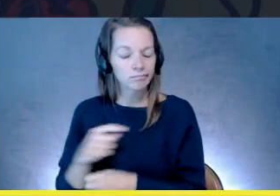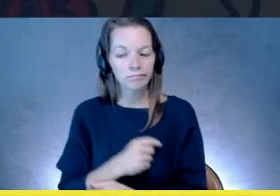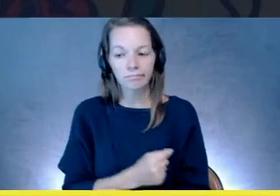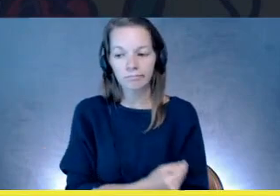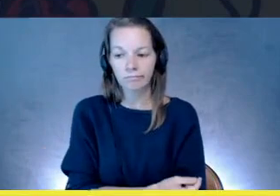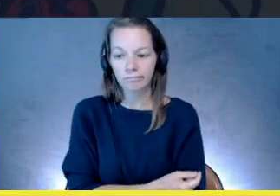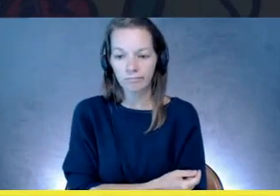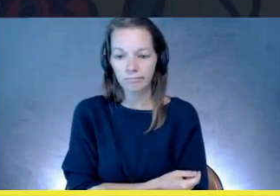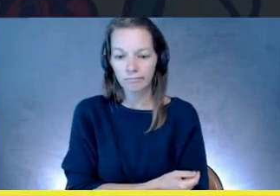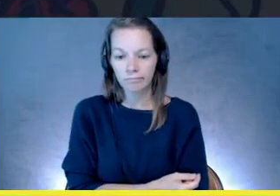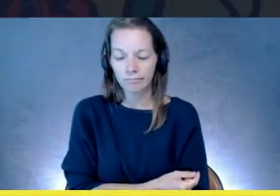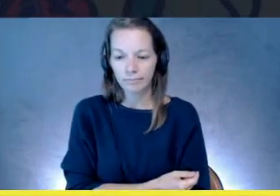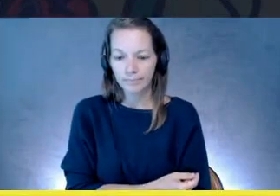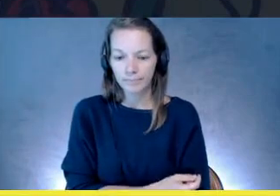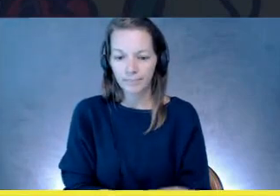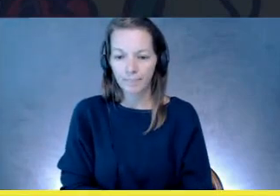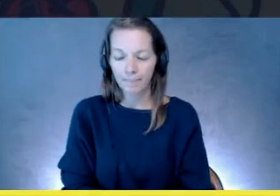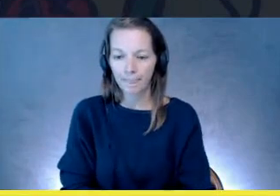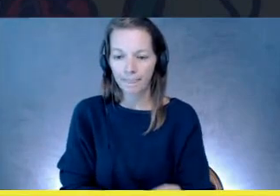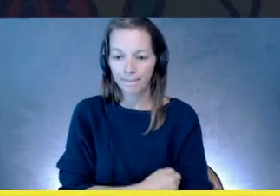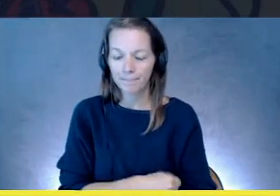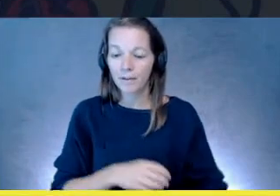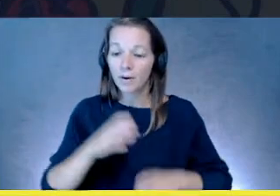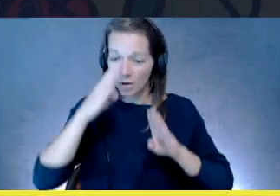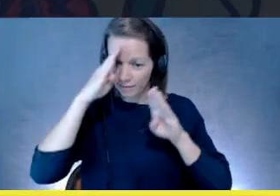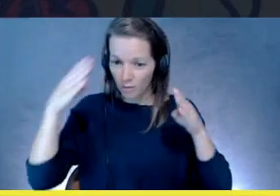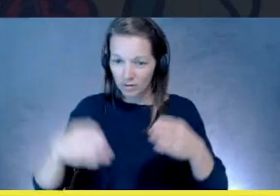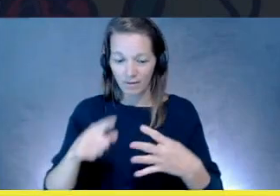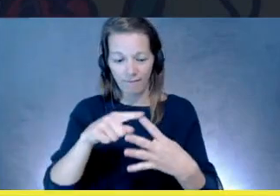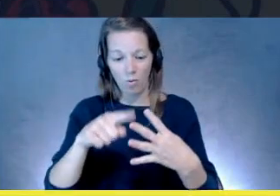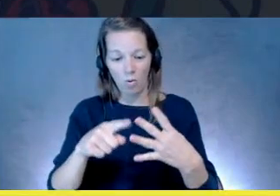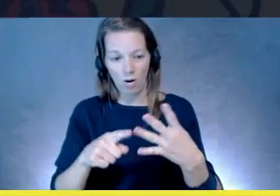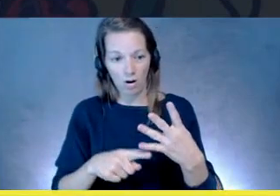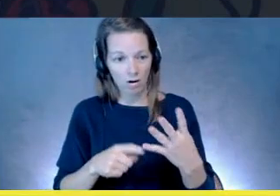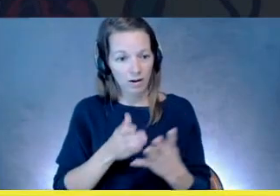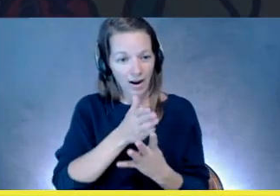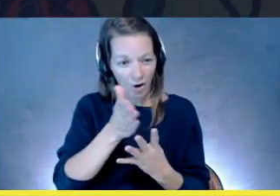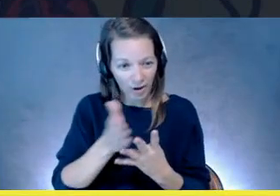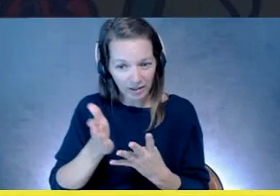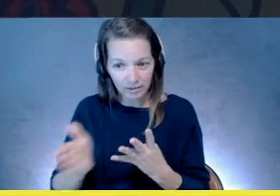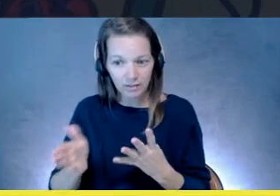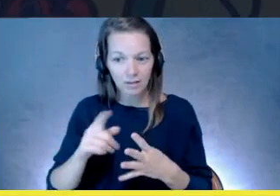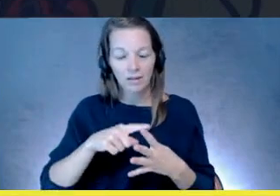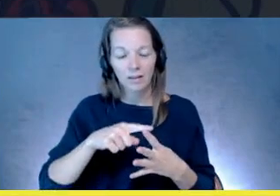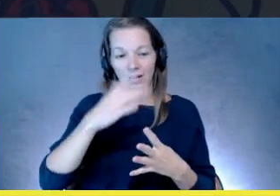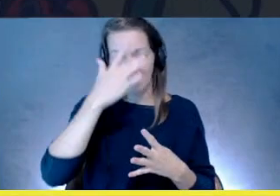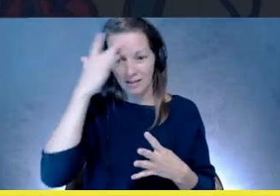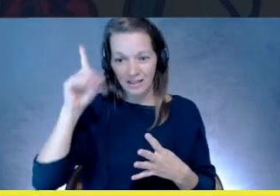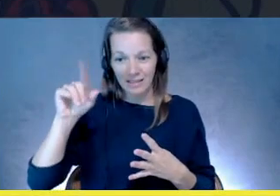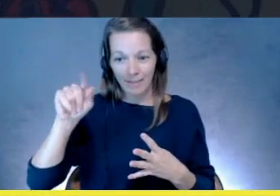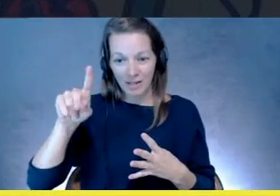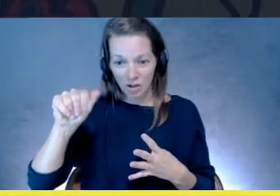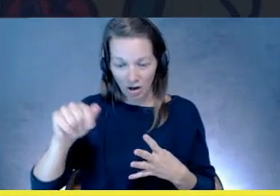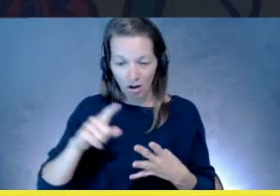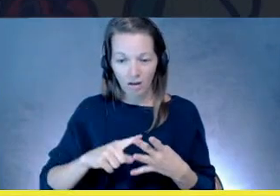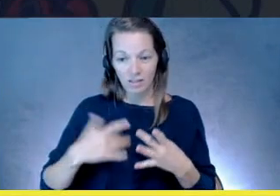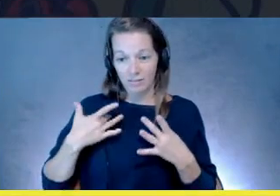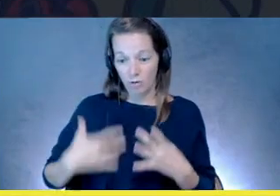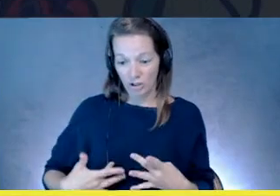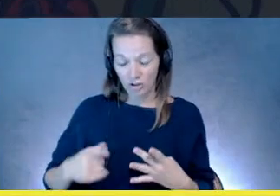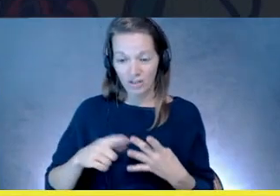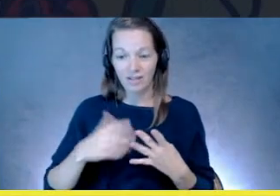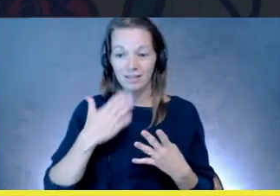guidance. We focused on 4 therapeutic areas of dementia, depression, diabetes, and lung cancer, and